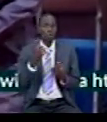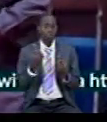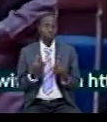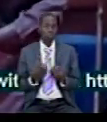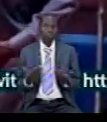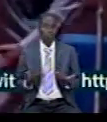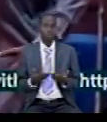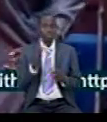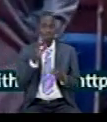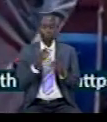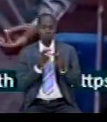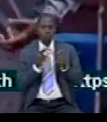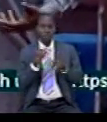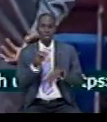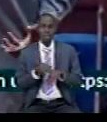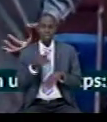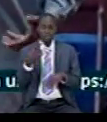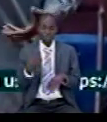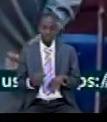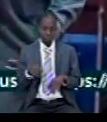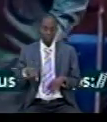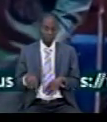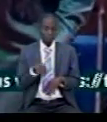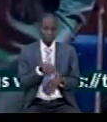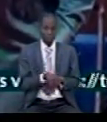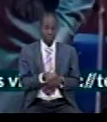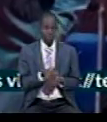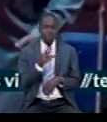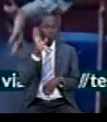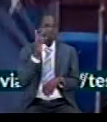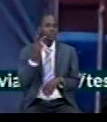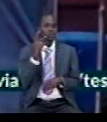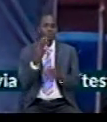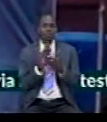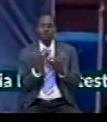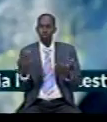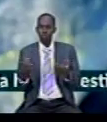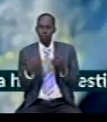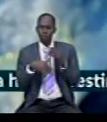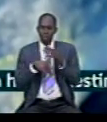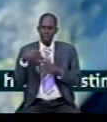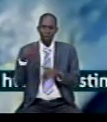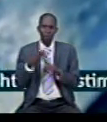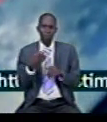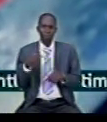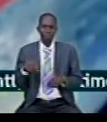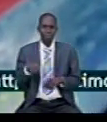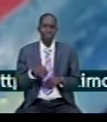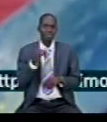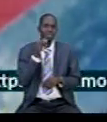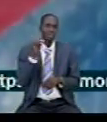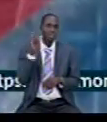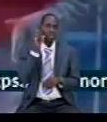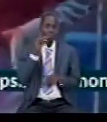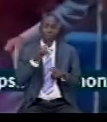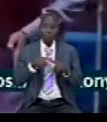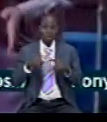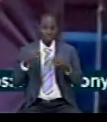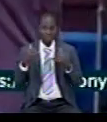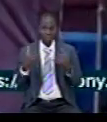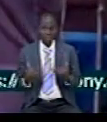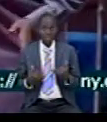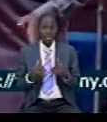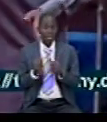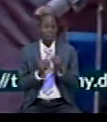you discover that the pus was coming out yesterday. But this very moment, everywhere